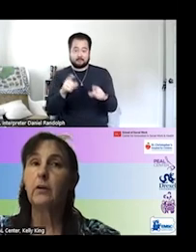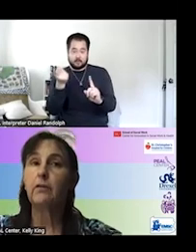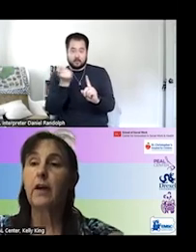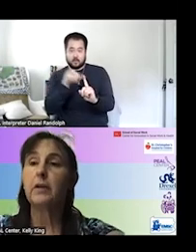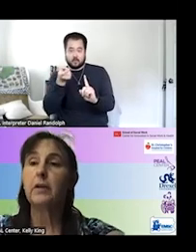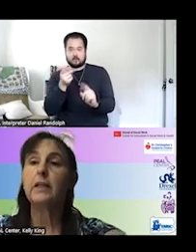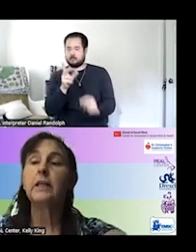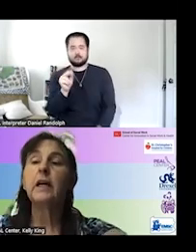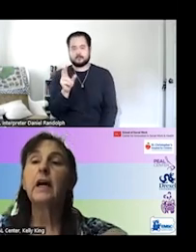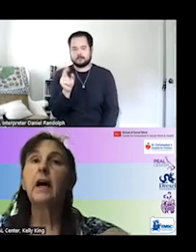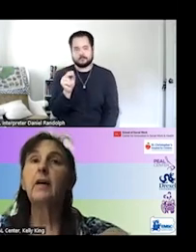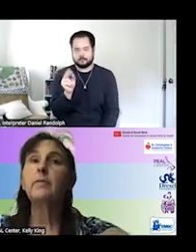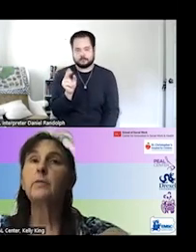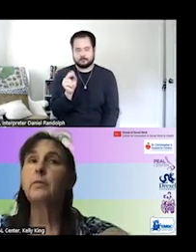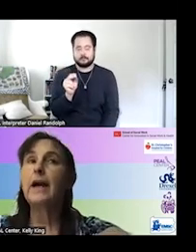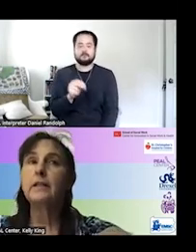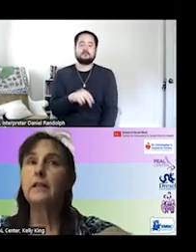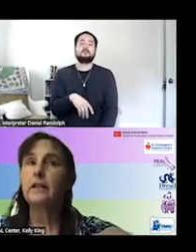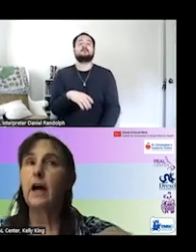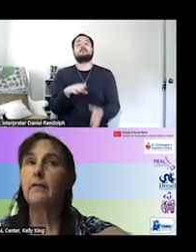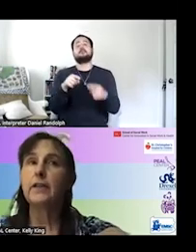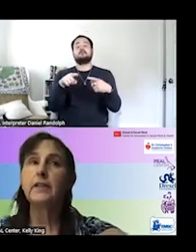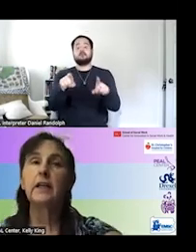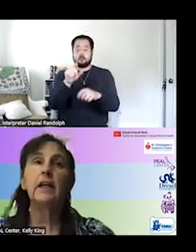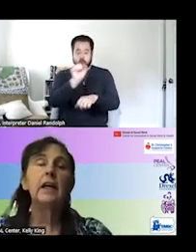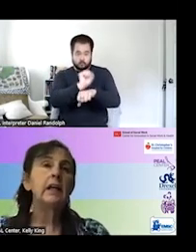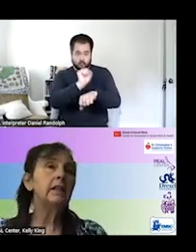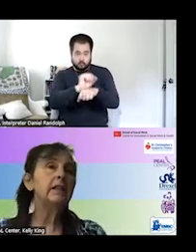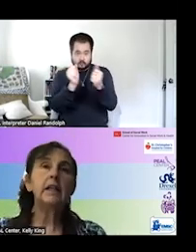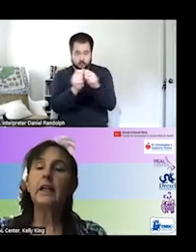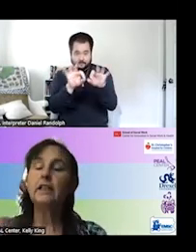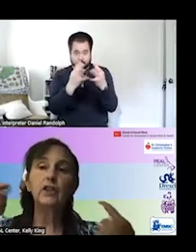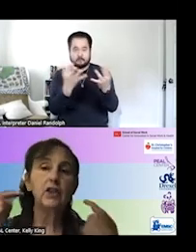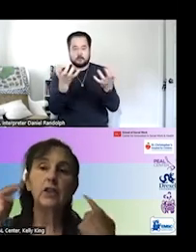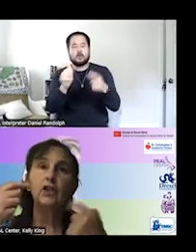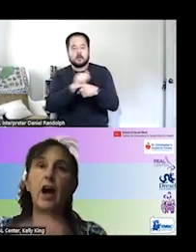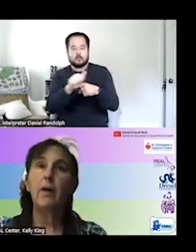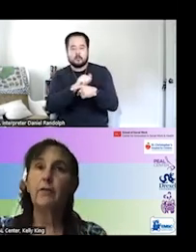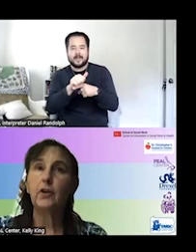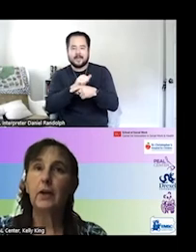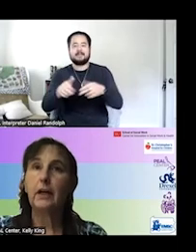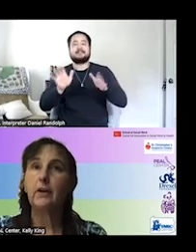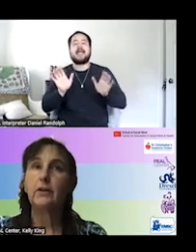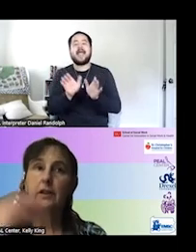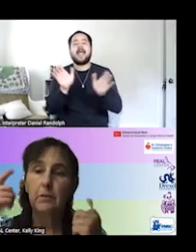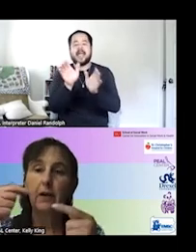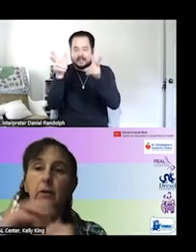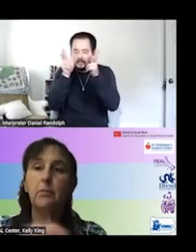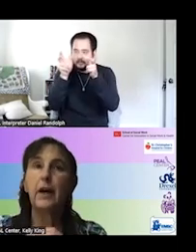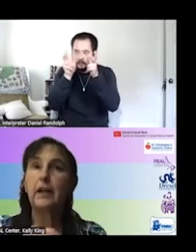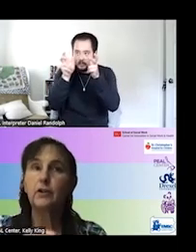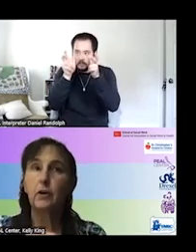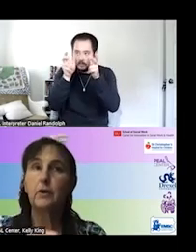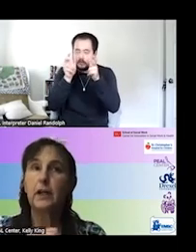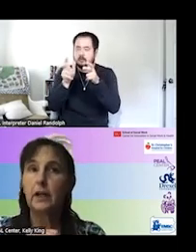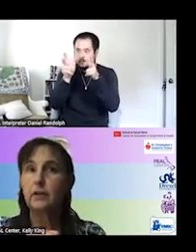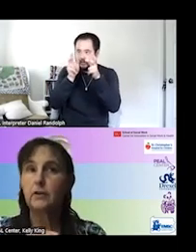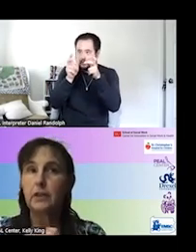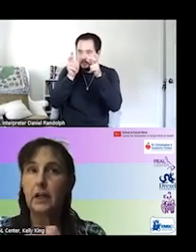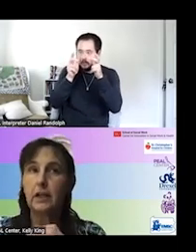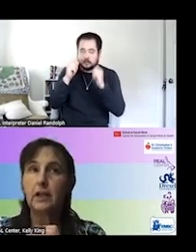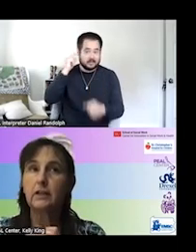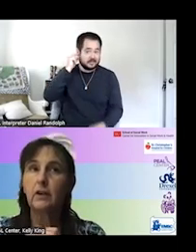working with families, practice the dive listening. Listening isn't just a job for your ears. It's about the brain interpreting